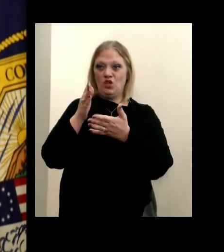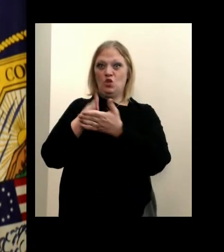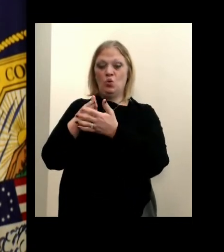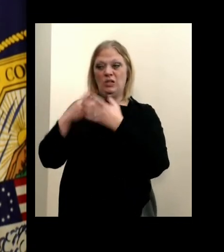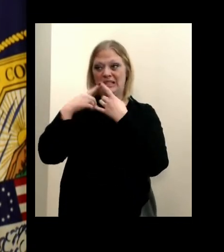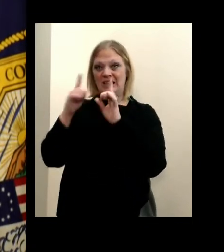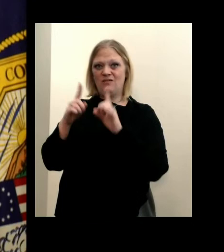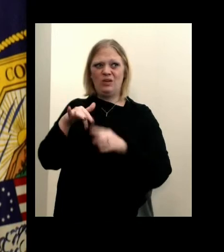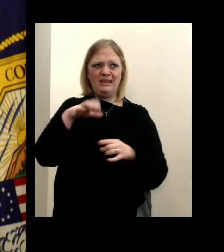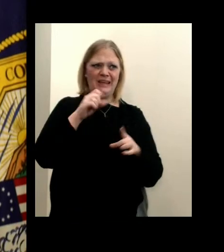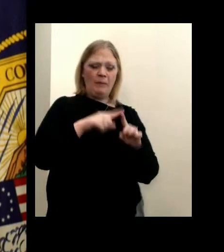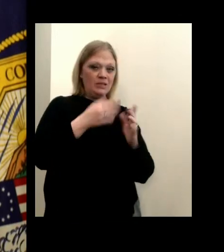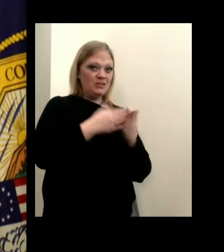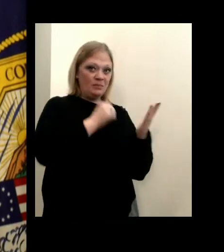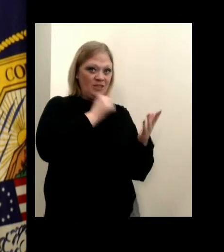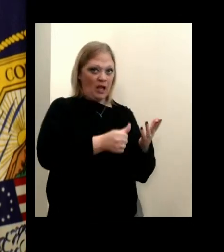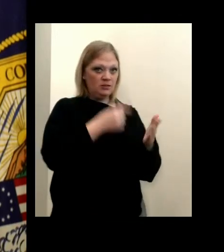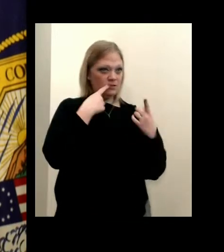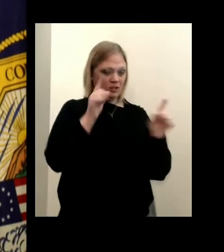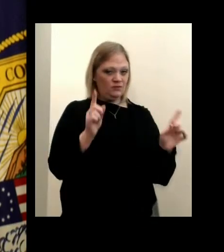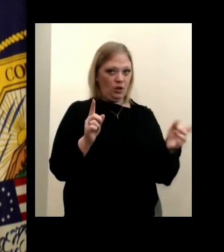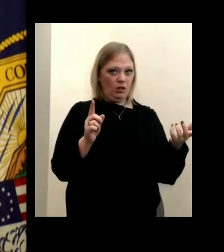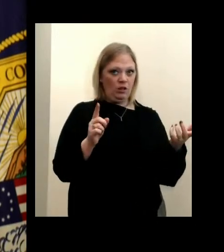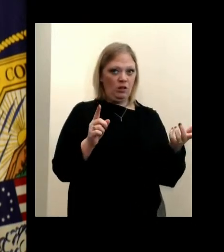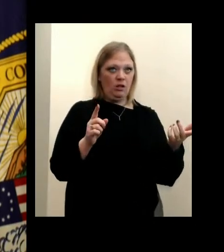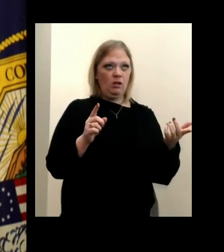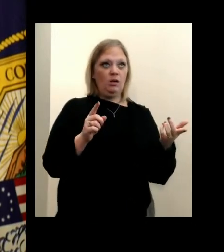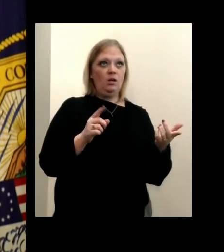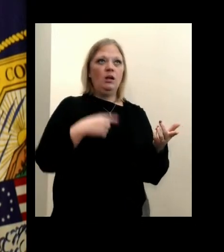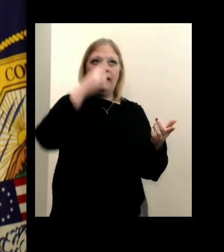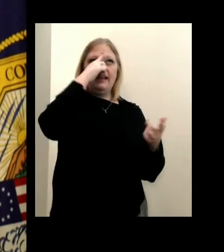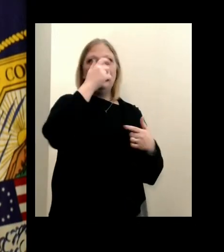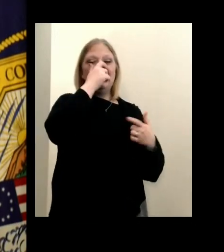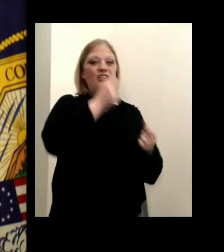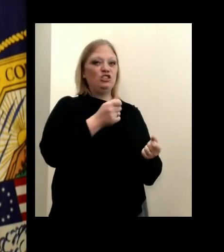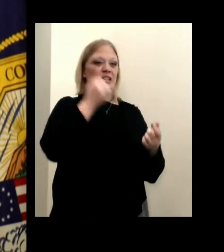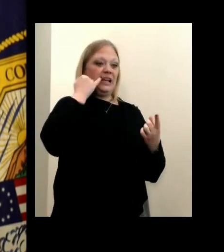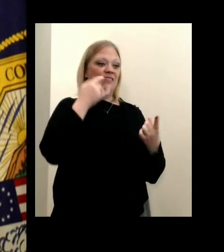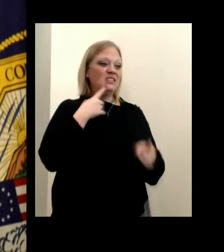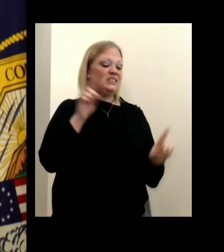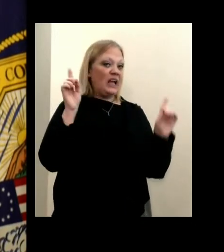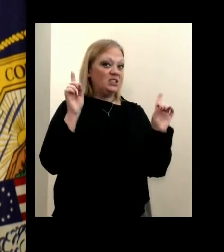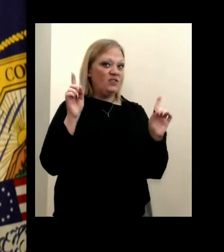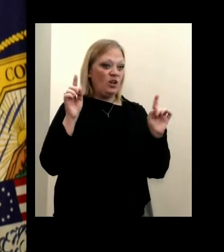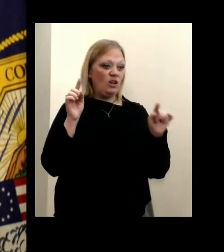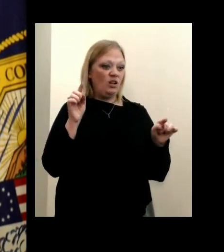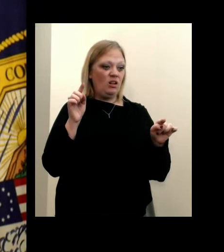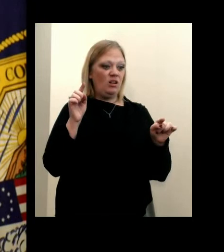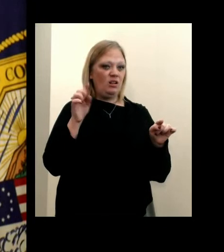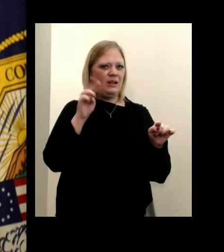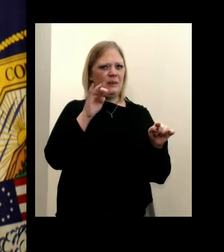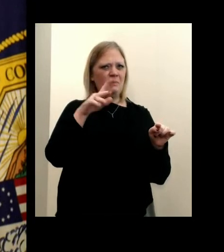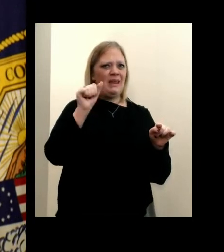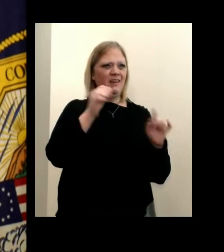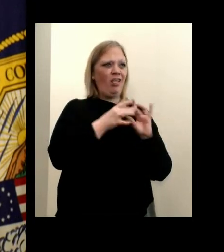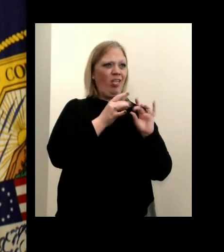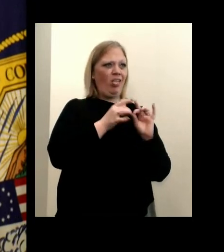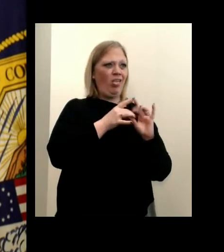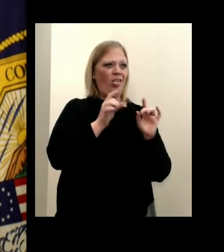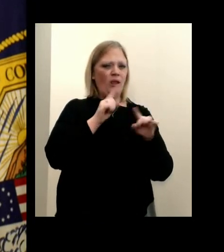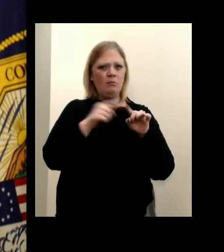some of them haven't. And it's fine. I find it interesting that the ones that were successful have been mentioned by the media, but the ones that haven't were